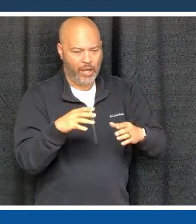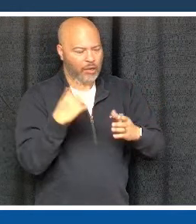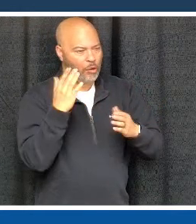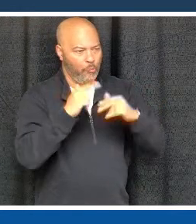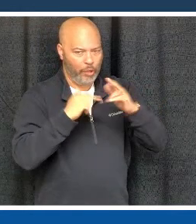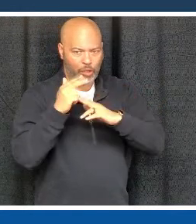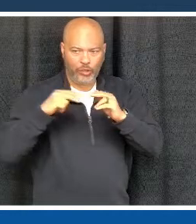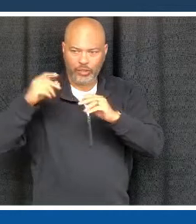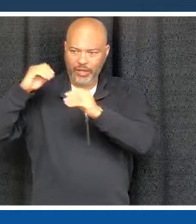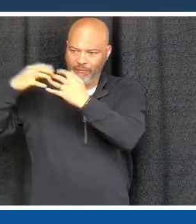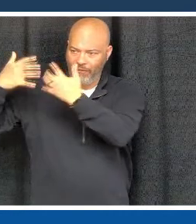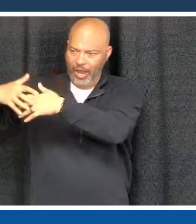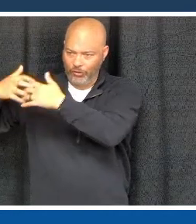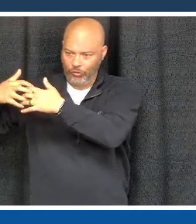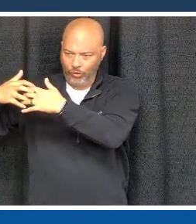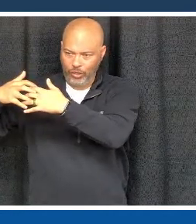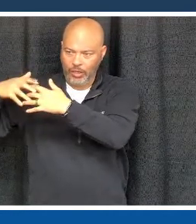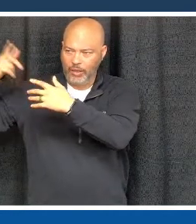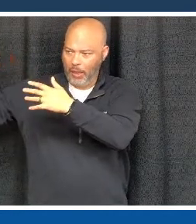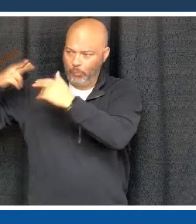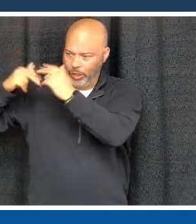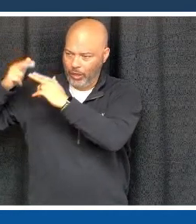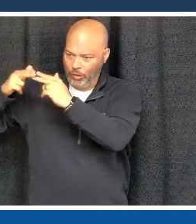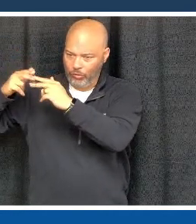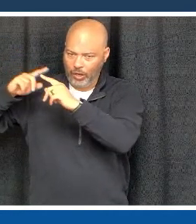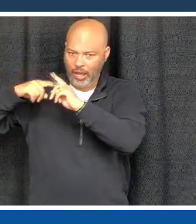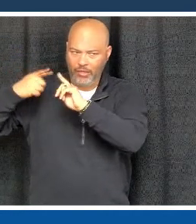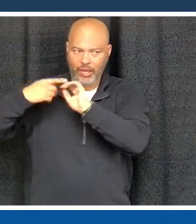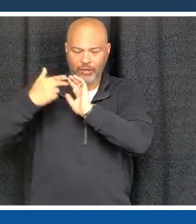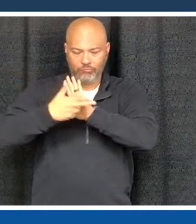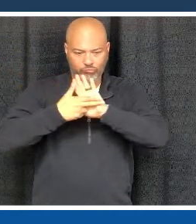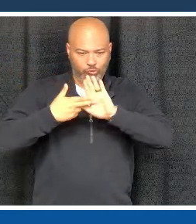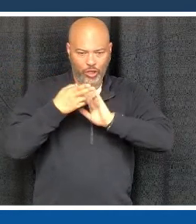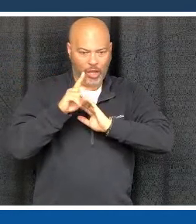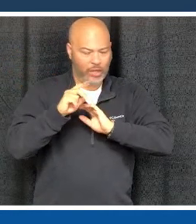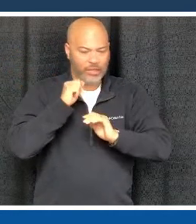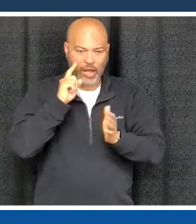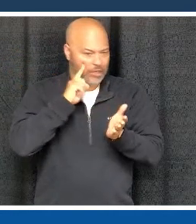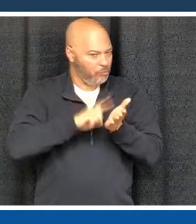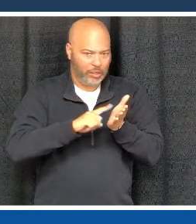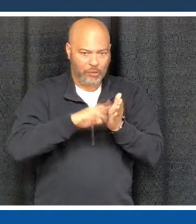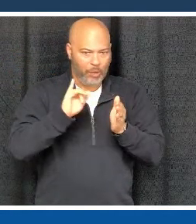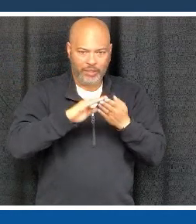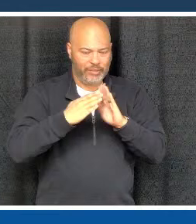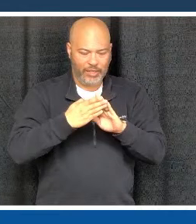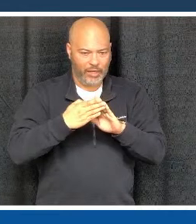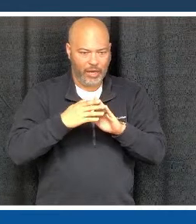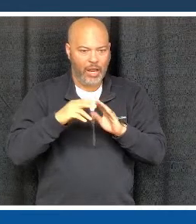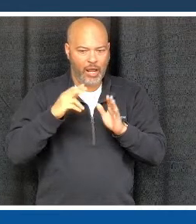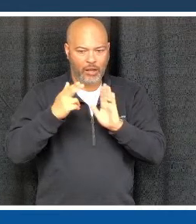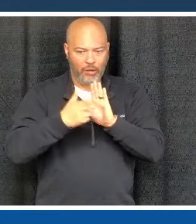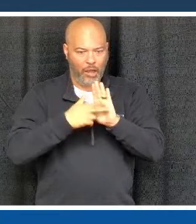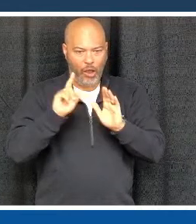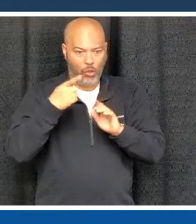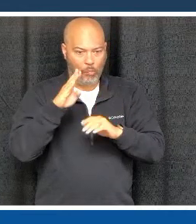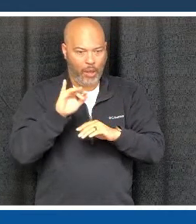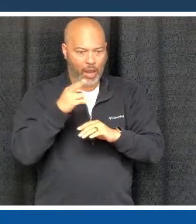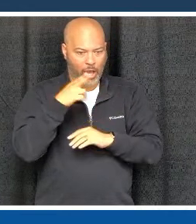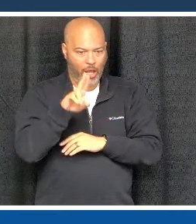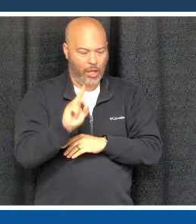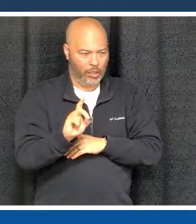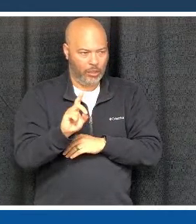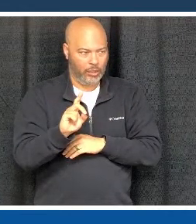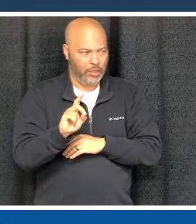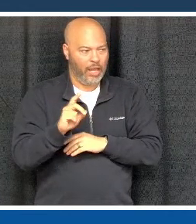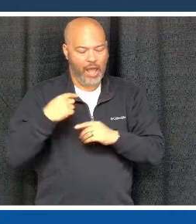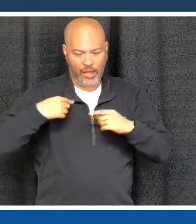warehouse, built in a controlled environment, and it gets a HUD sticker. It is not inspected by the city building and codes department, only by HUD. And it